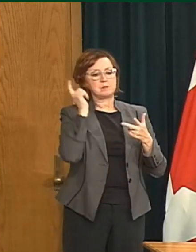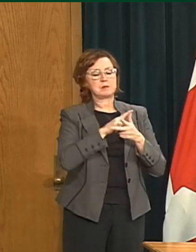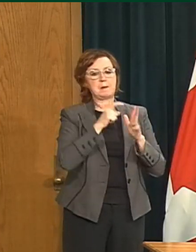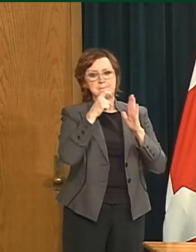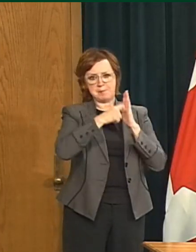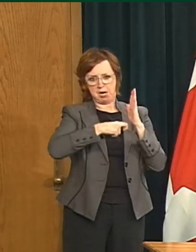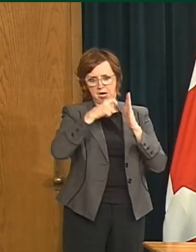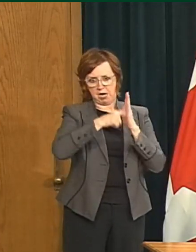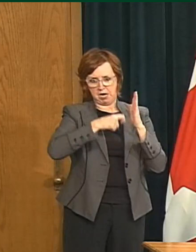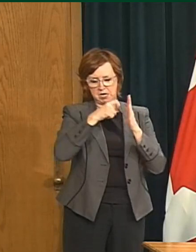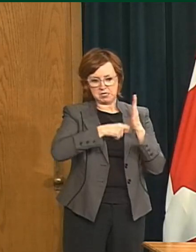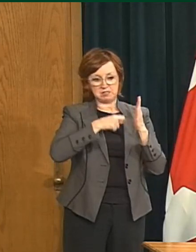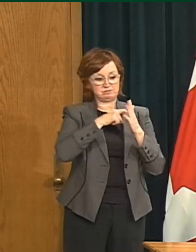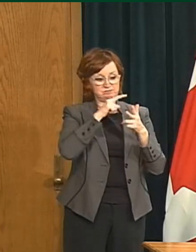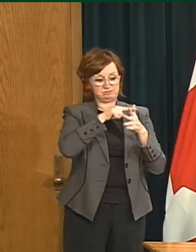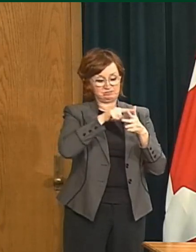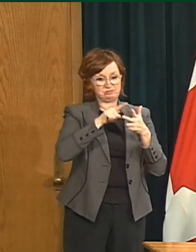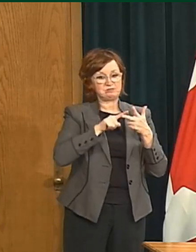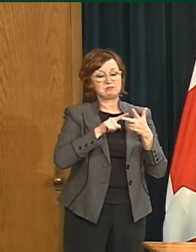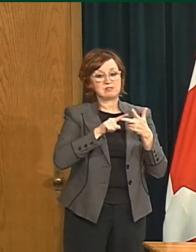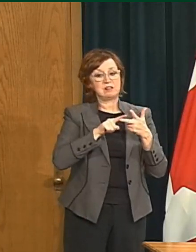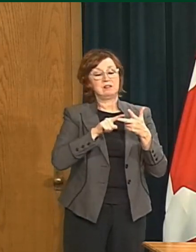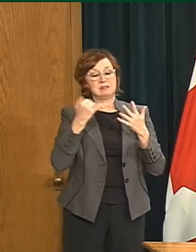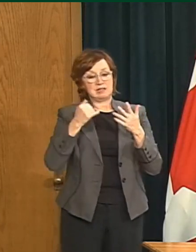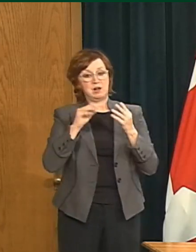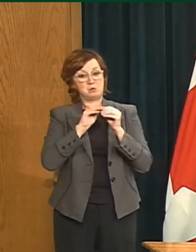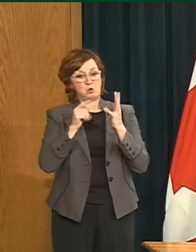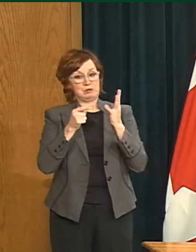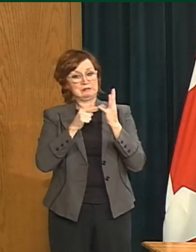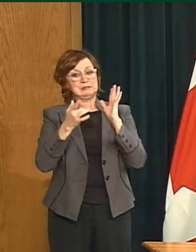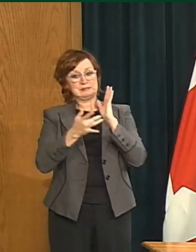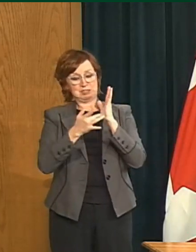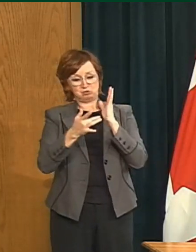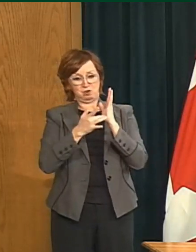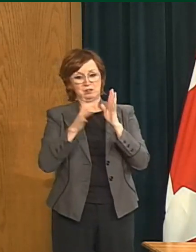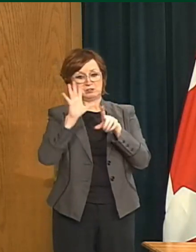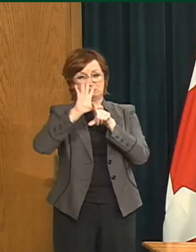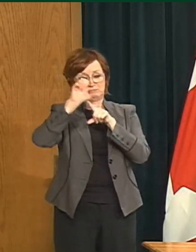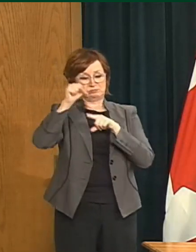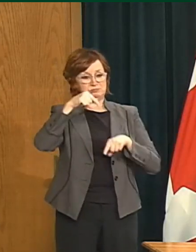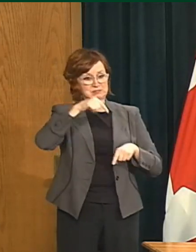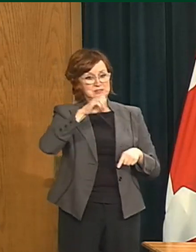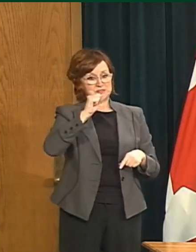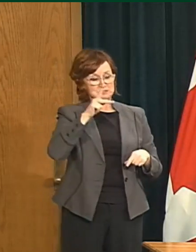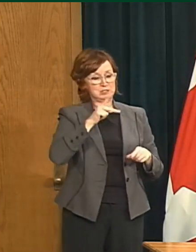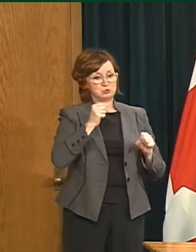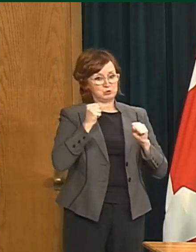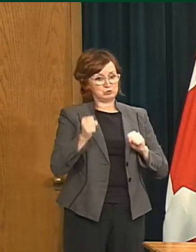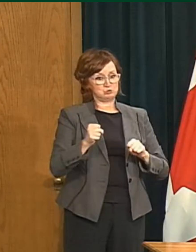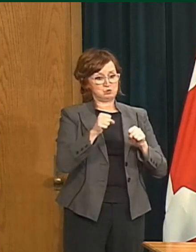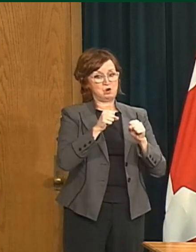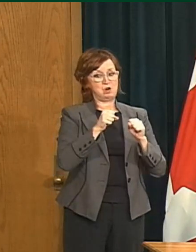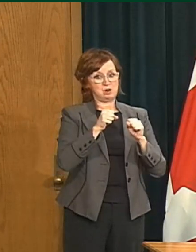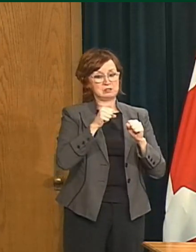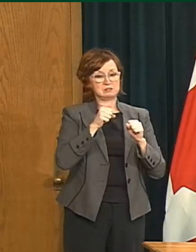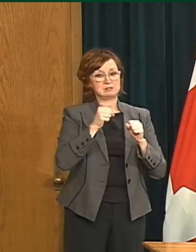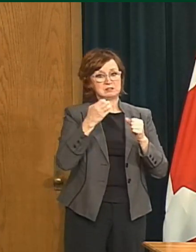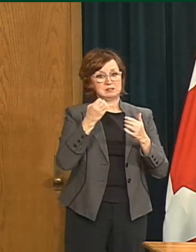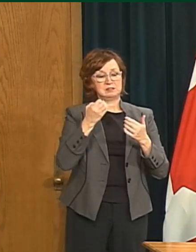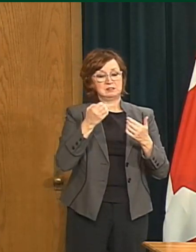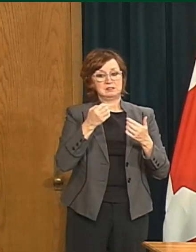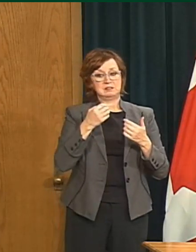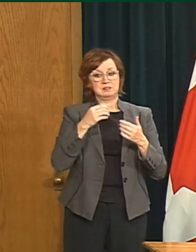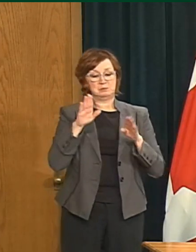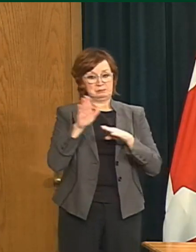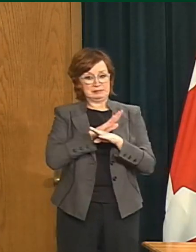mining industry, increasingly the tech industry. These are all industries that are building wealth in our communities and allowing